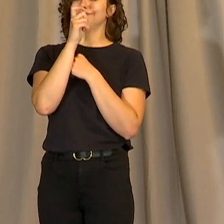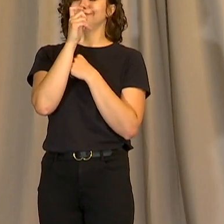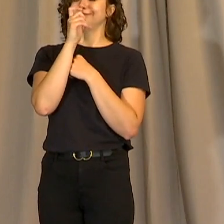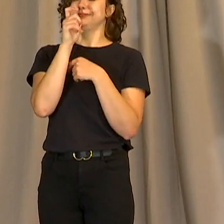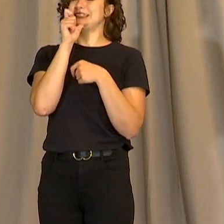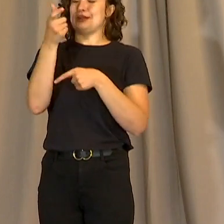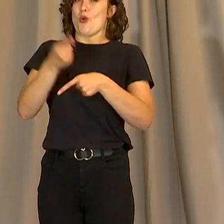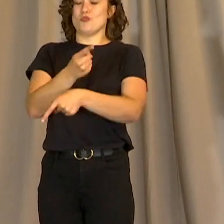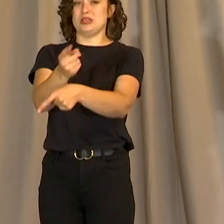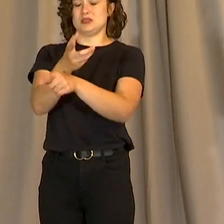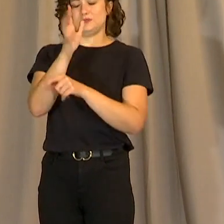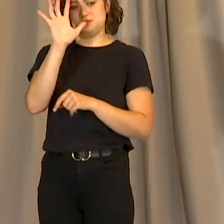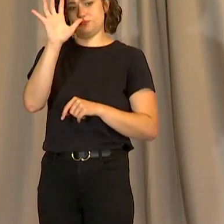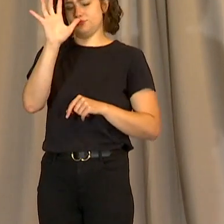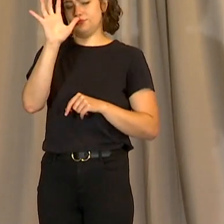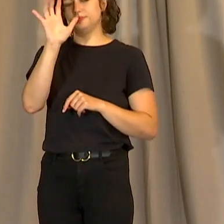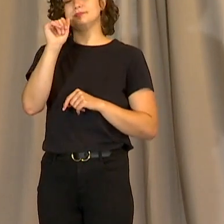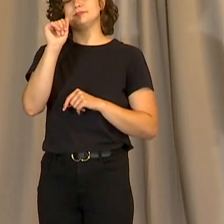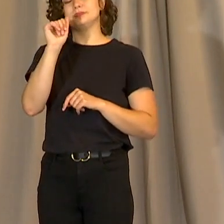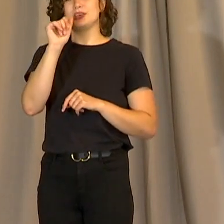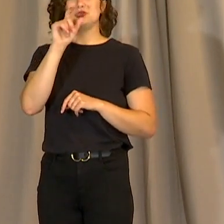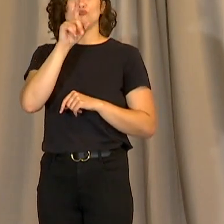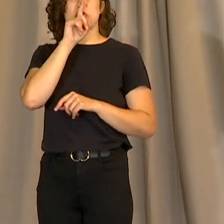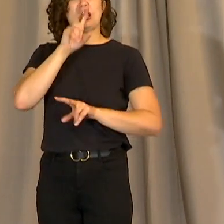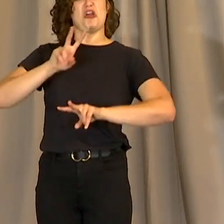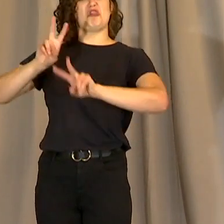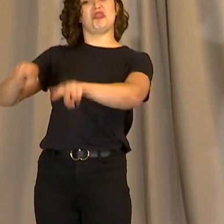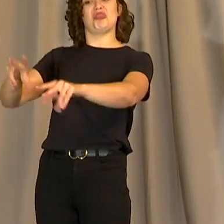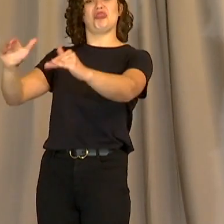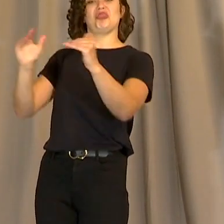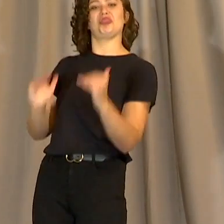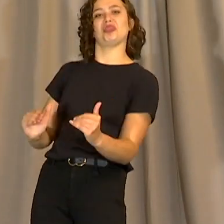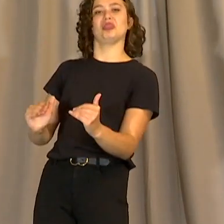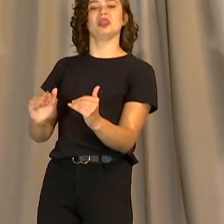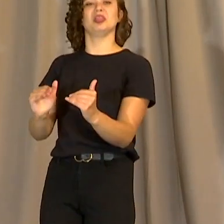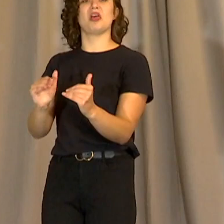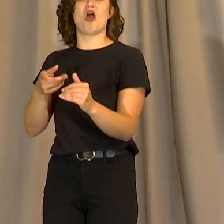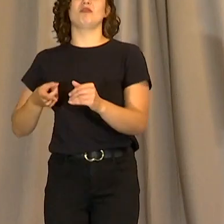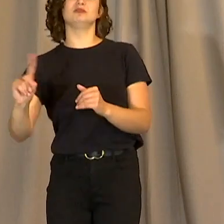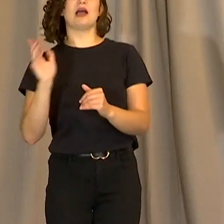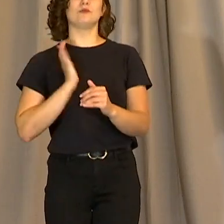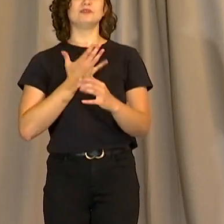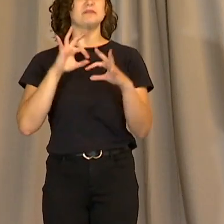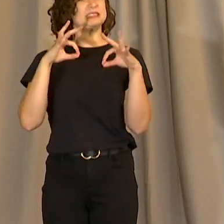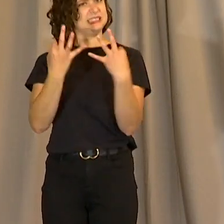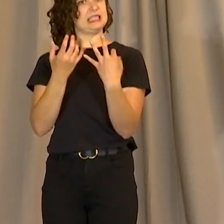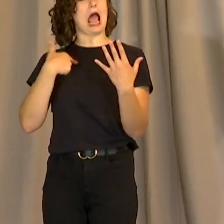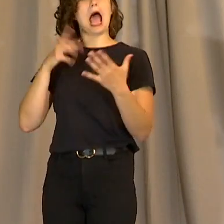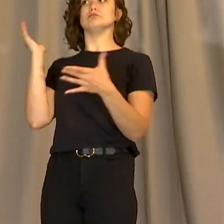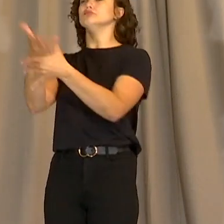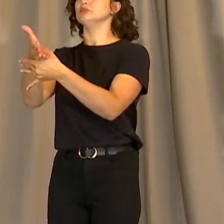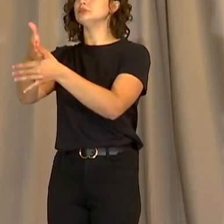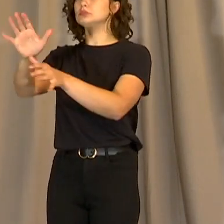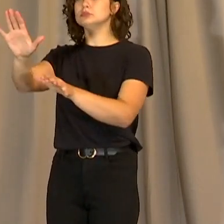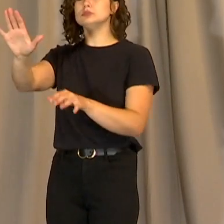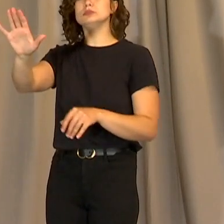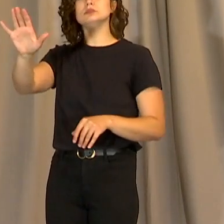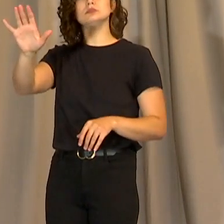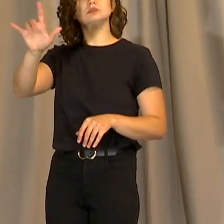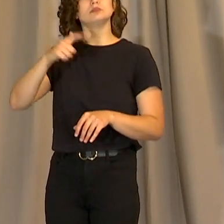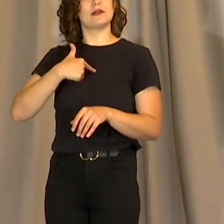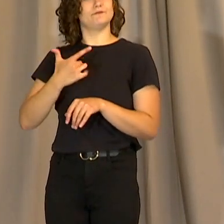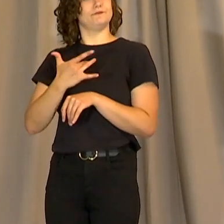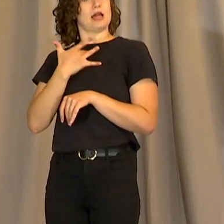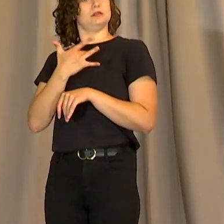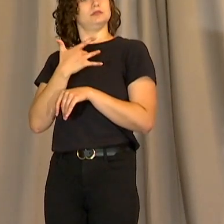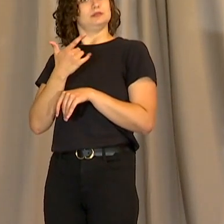And it was condescending, it was derogatory towards our families, and I stepped in, and what I felt like I was